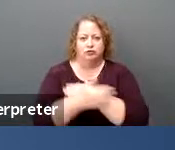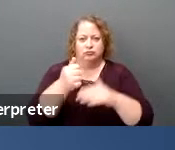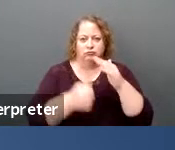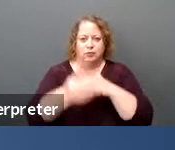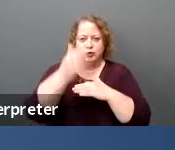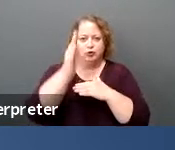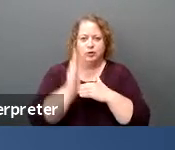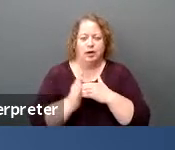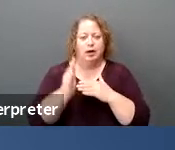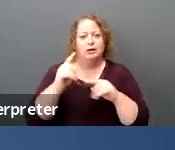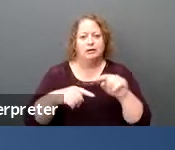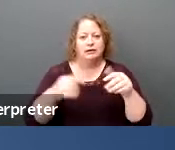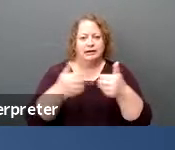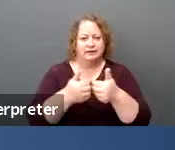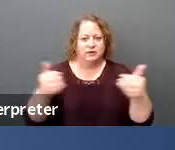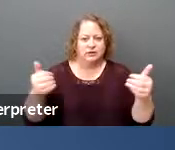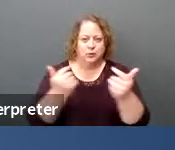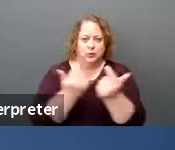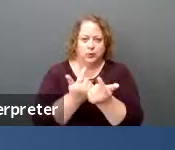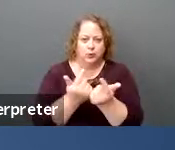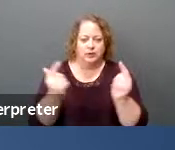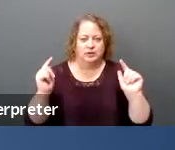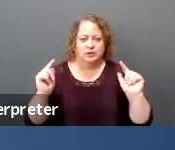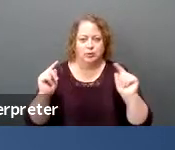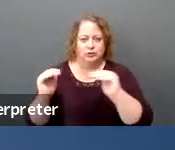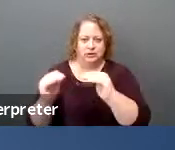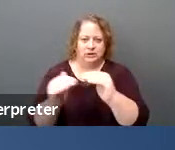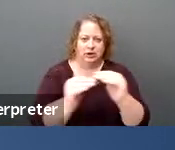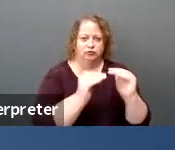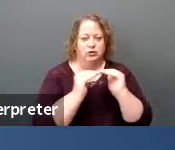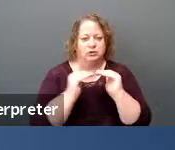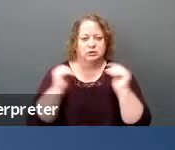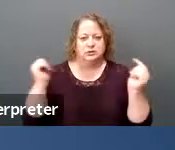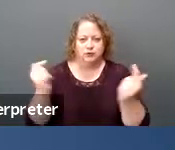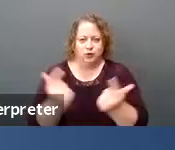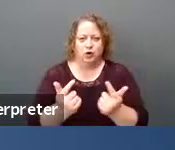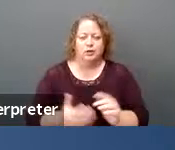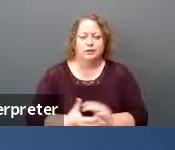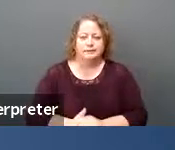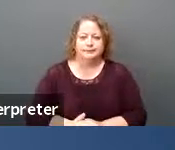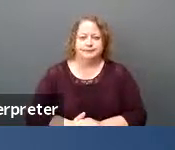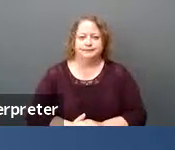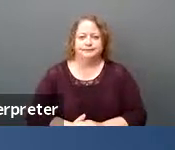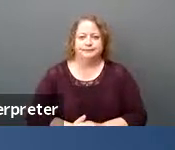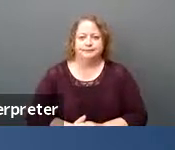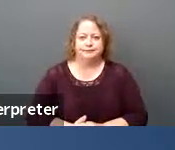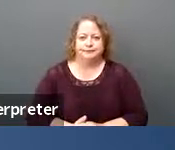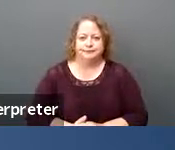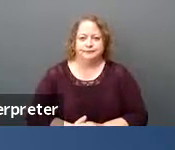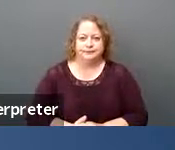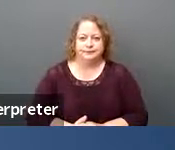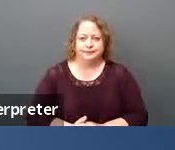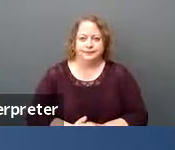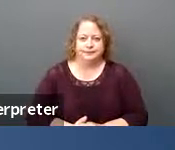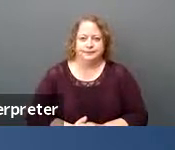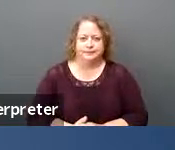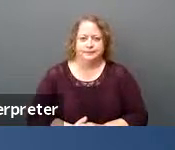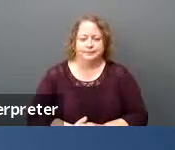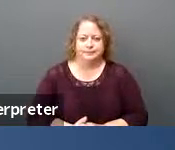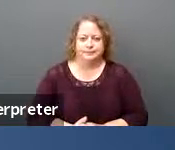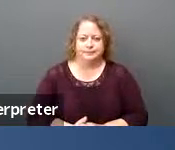one nation, under God, indivisible, with liberty and justice for all.